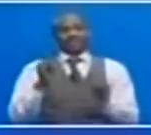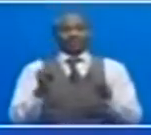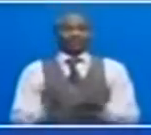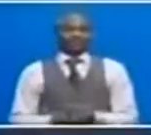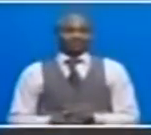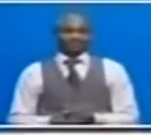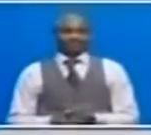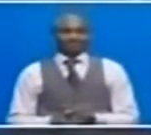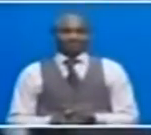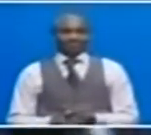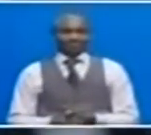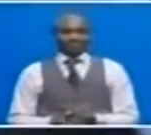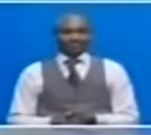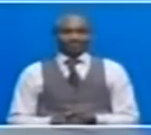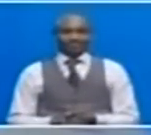News.